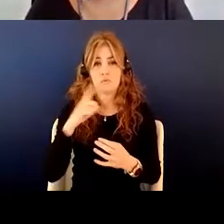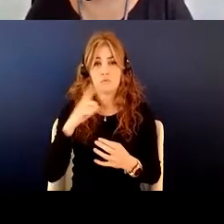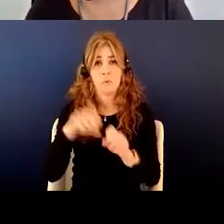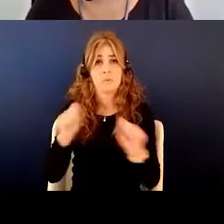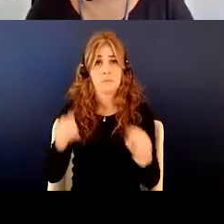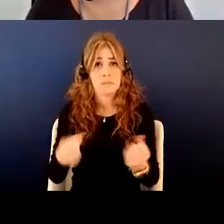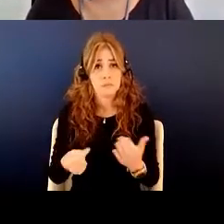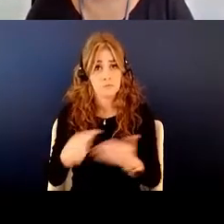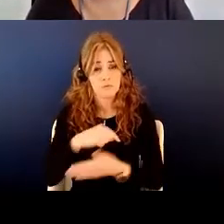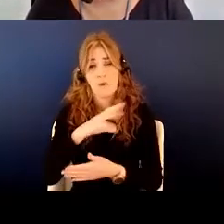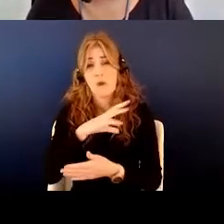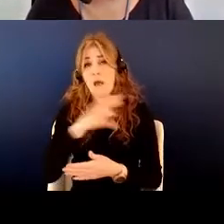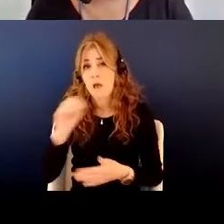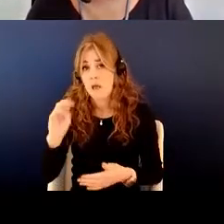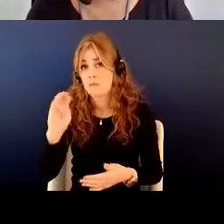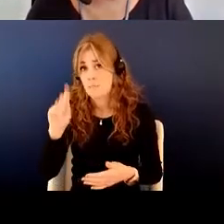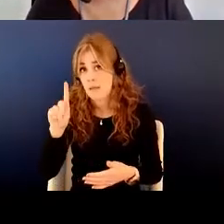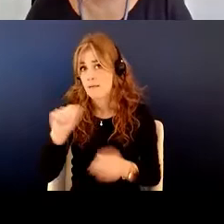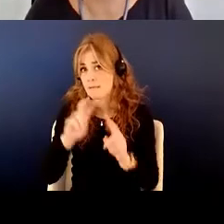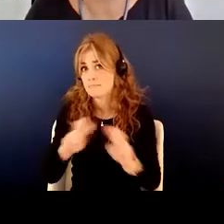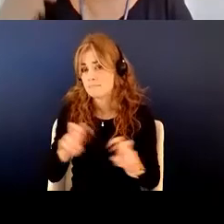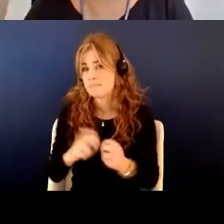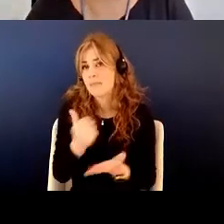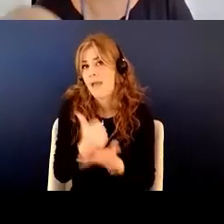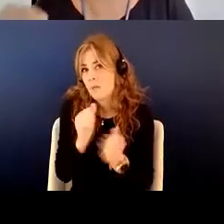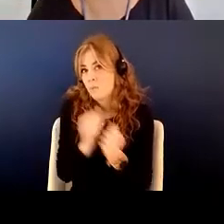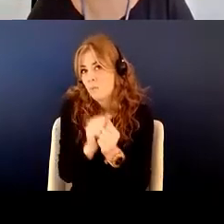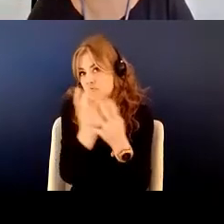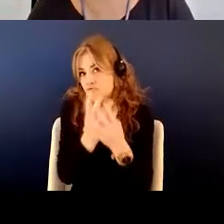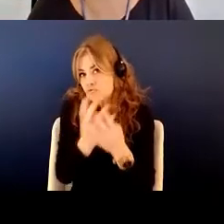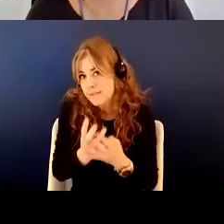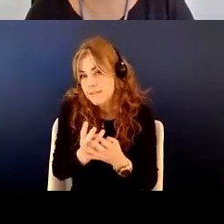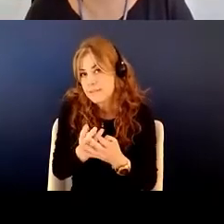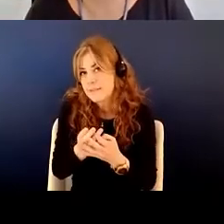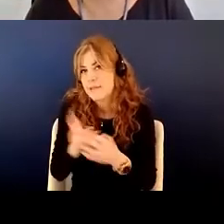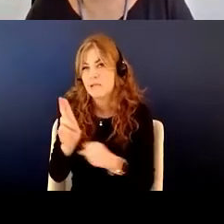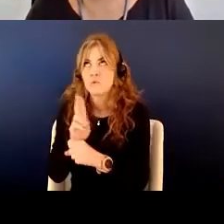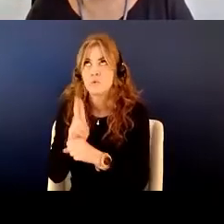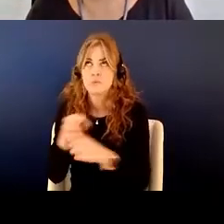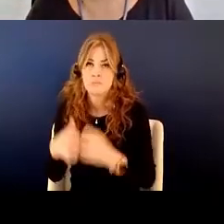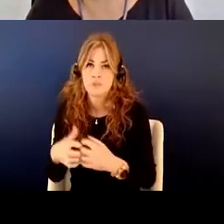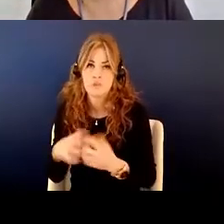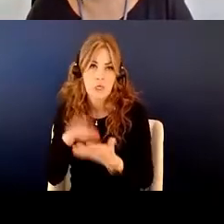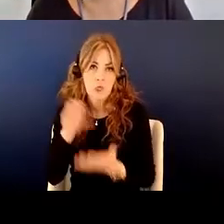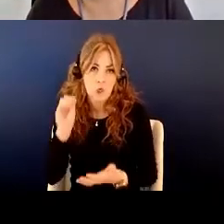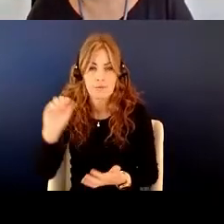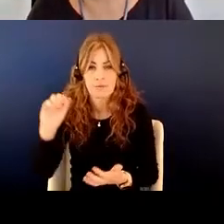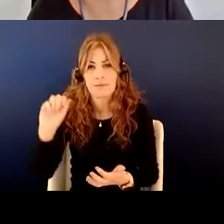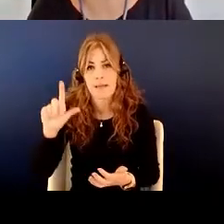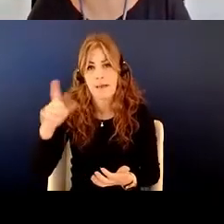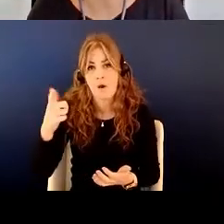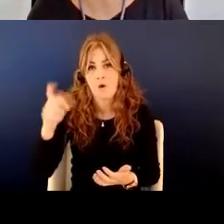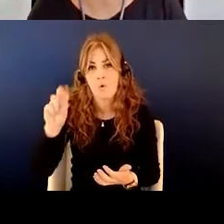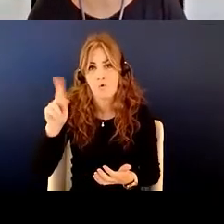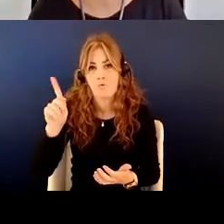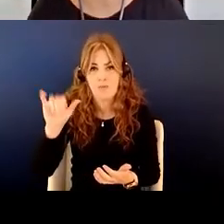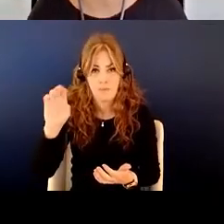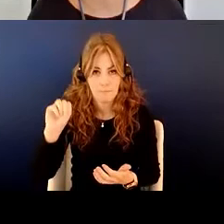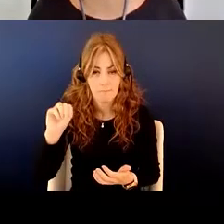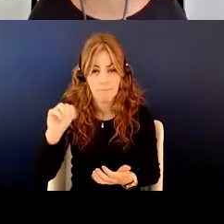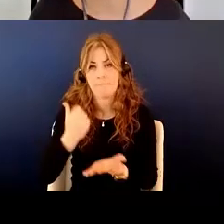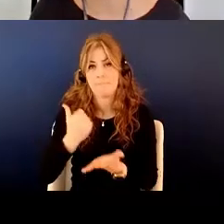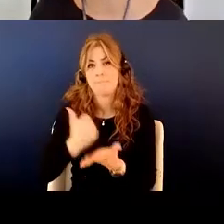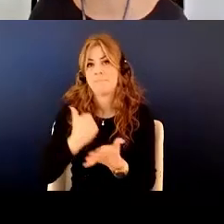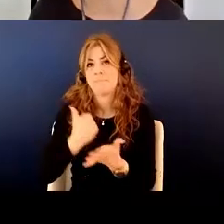and meta-analyses that can help with screening. They use a machine learning algorithm that helps you